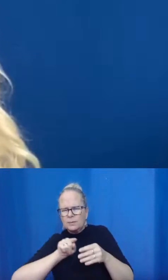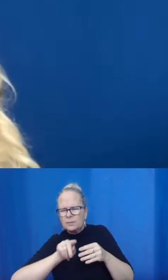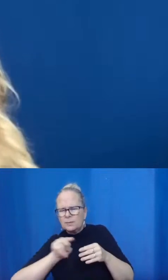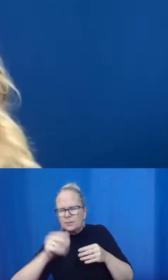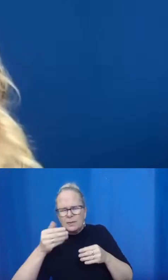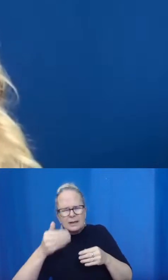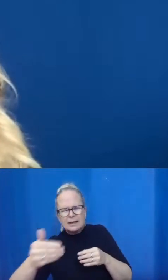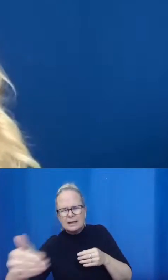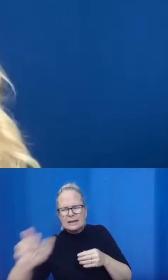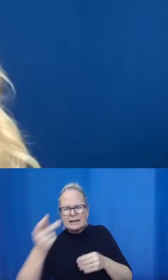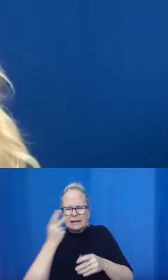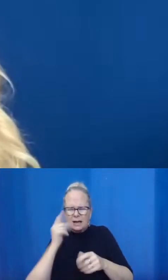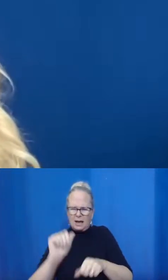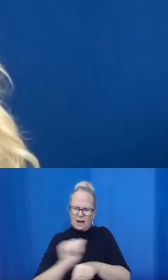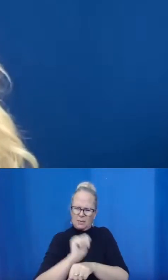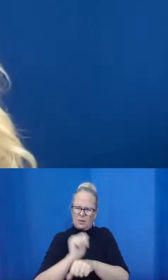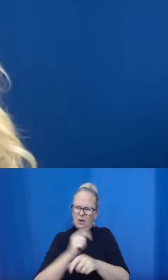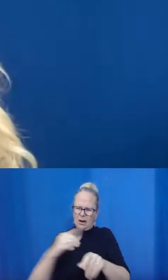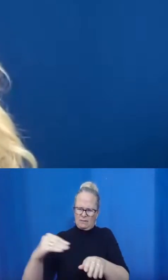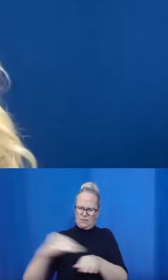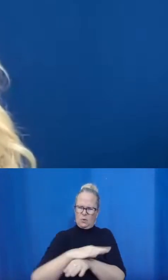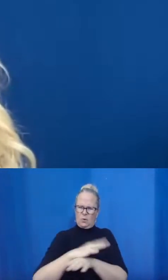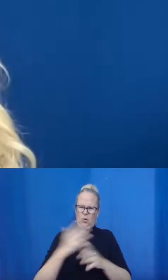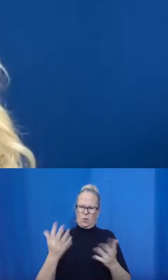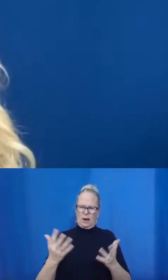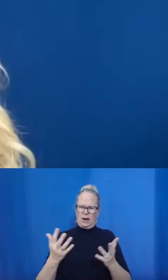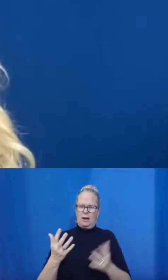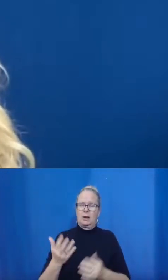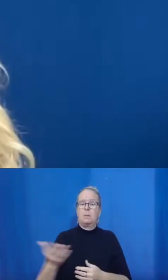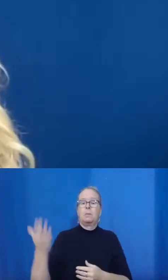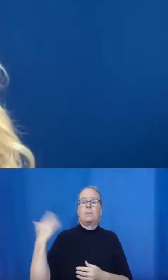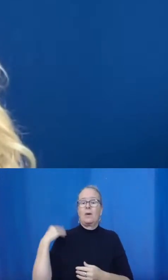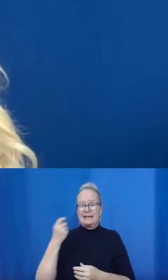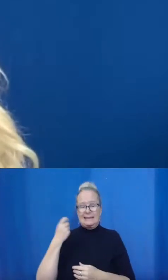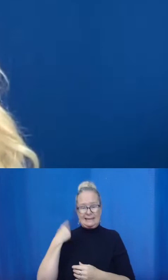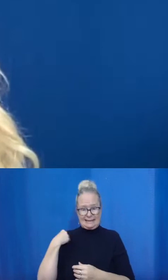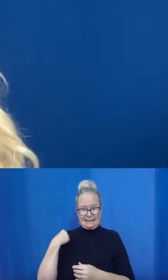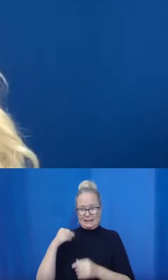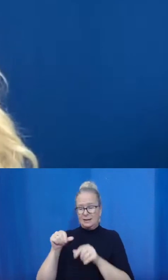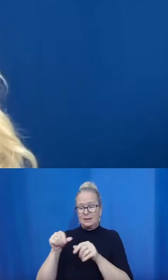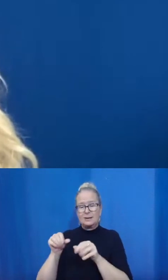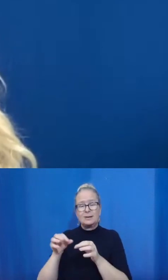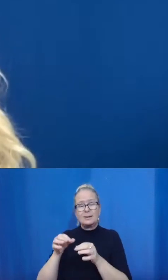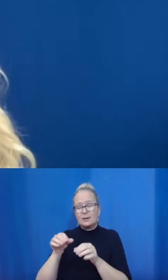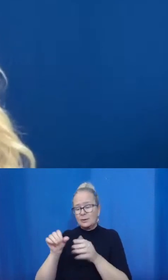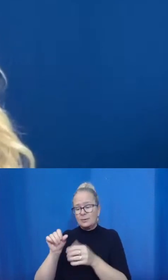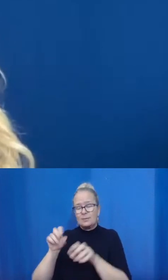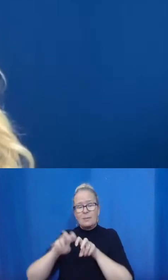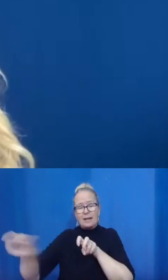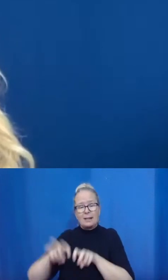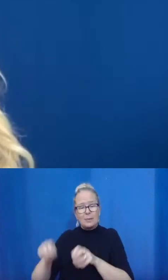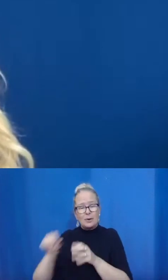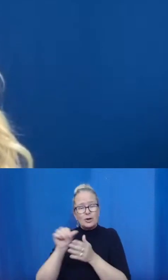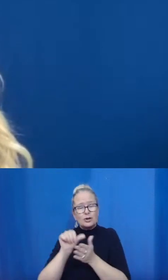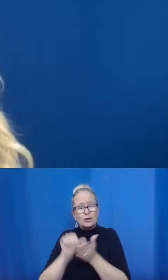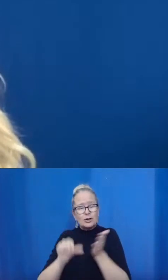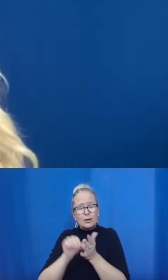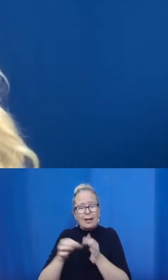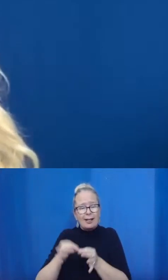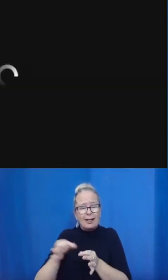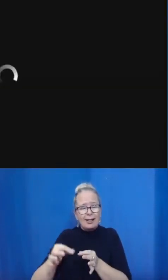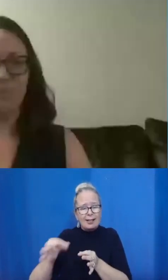me, who are able to share their lived experience of the ongoing crisis. So I am very pleased to